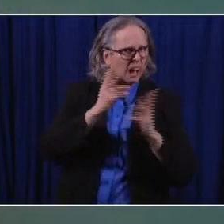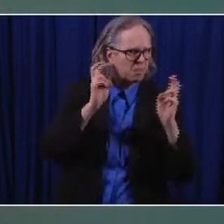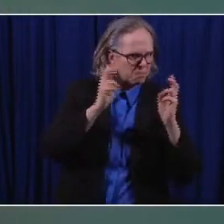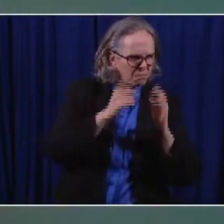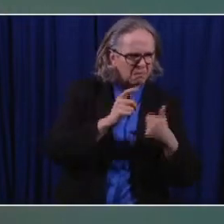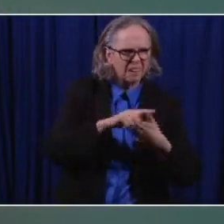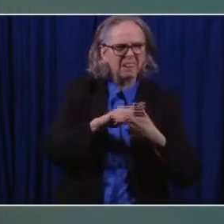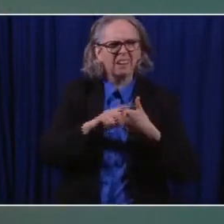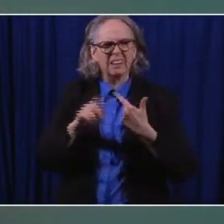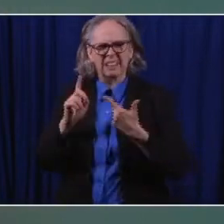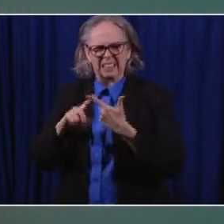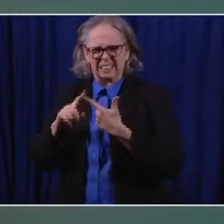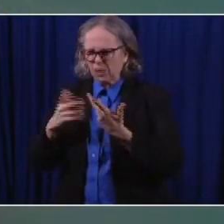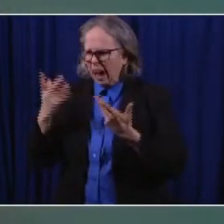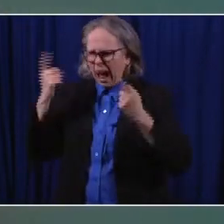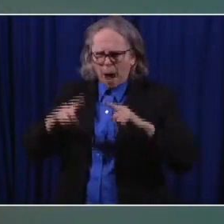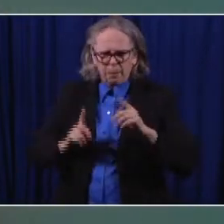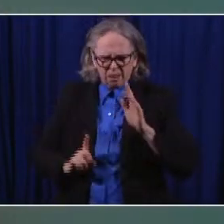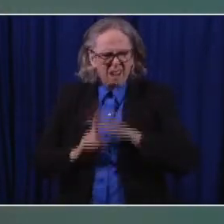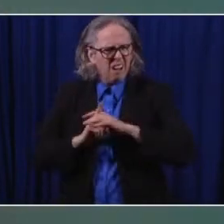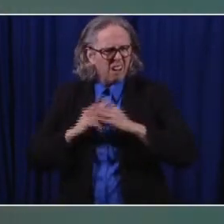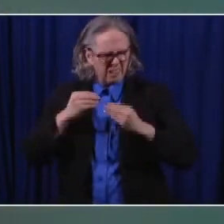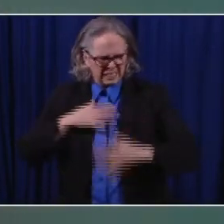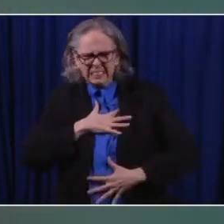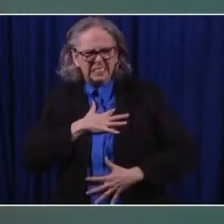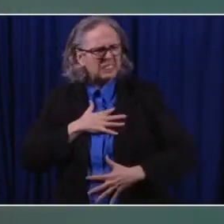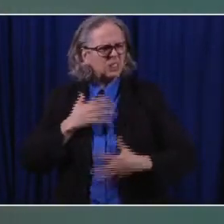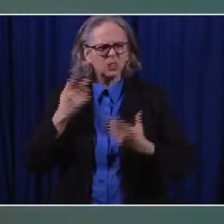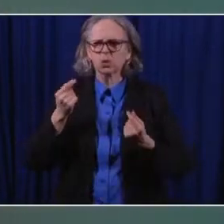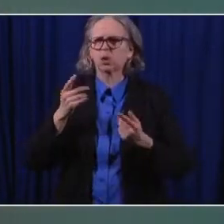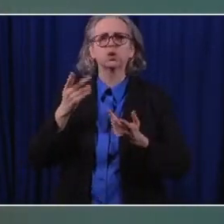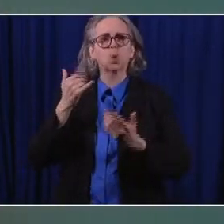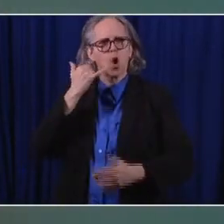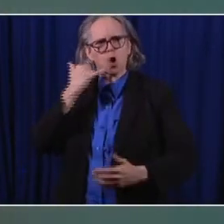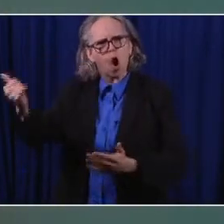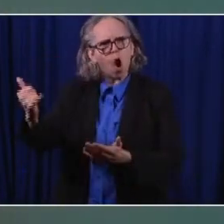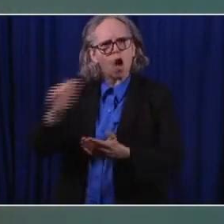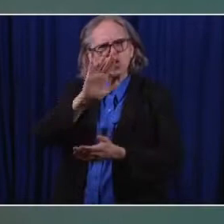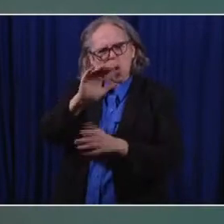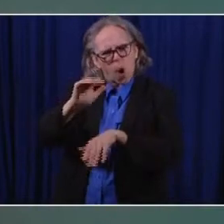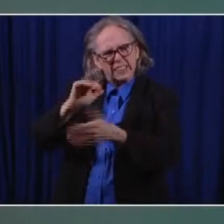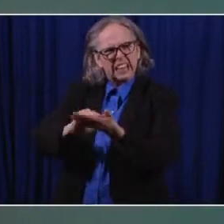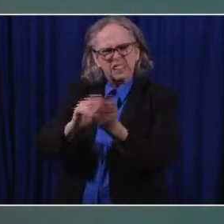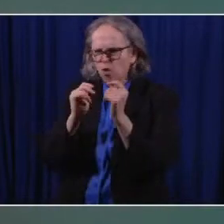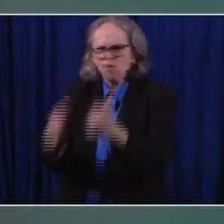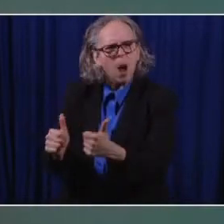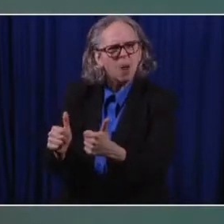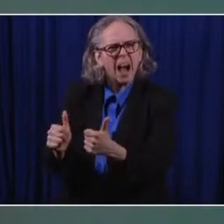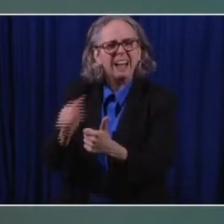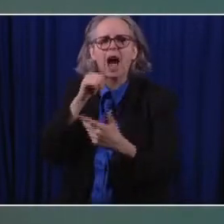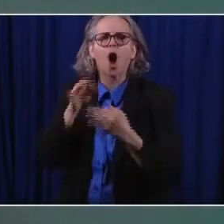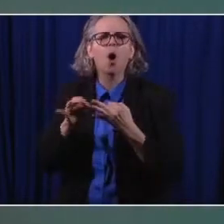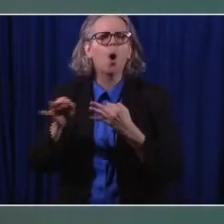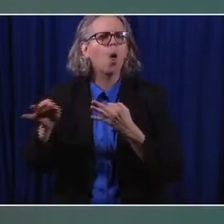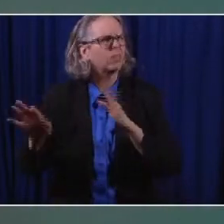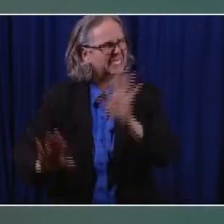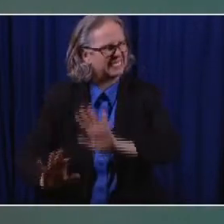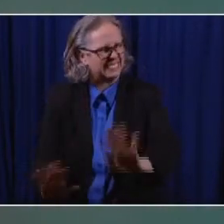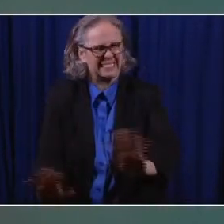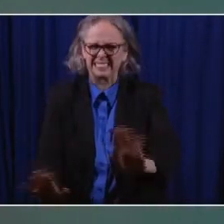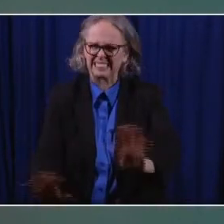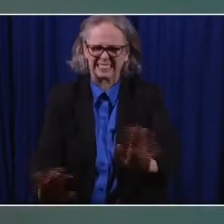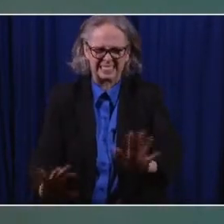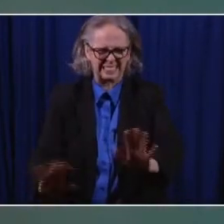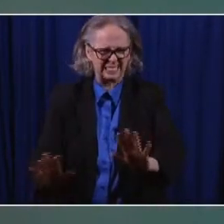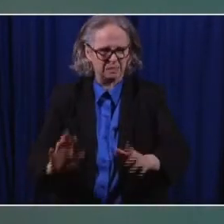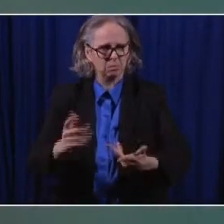can, A, make a difference in your own care, and B, also potentially decrease the spread of this or other viruses like the flu. And that's